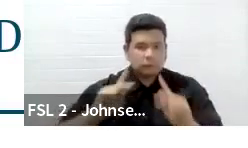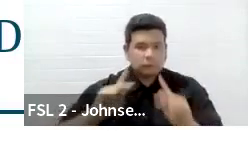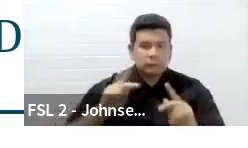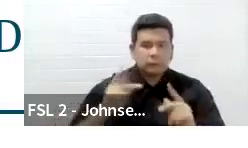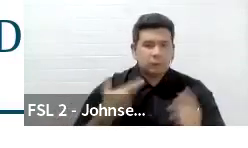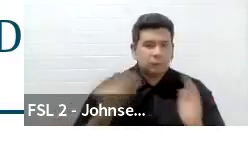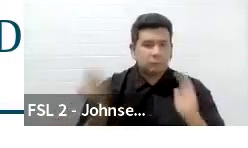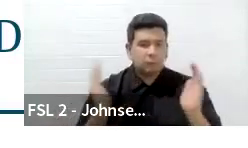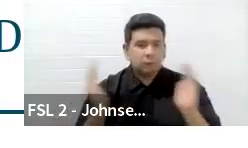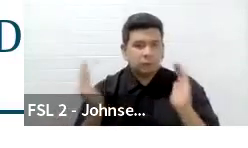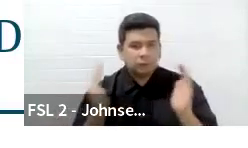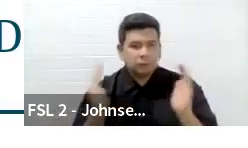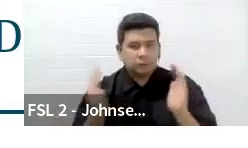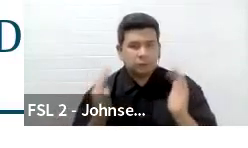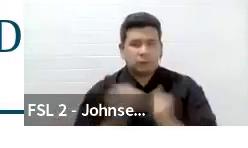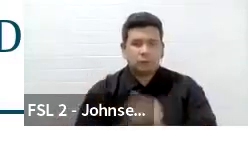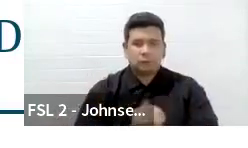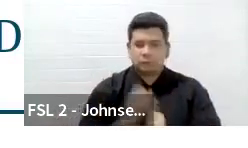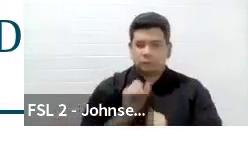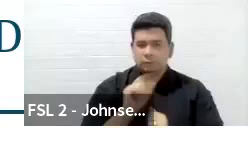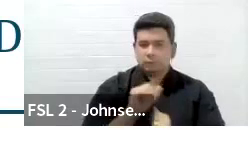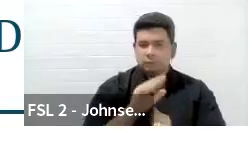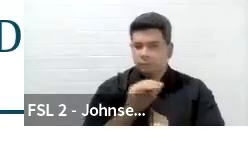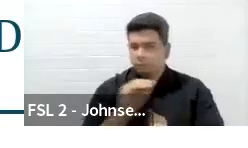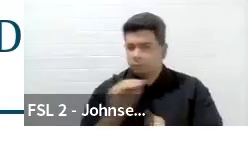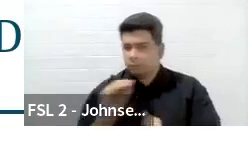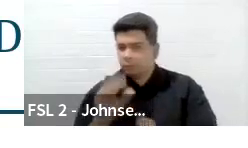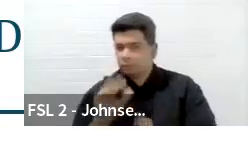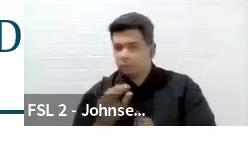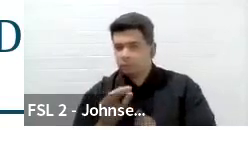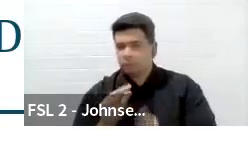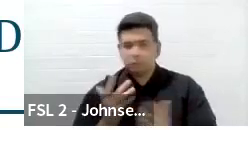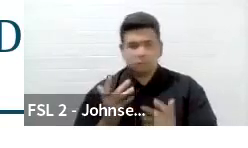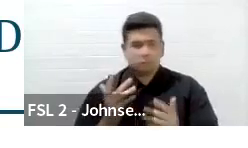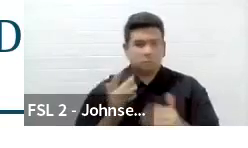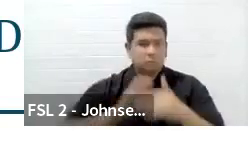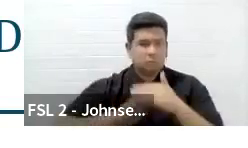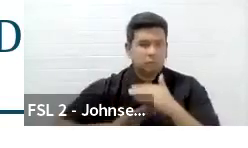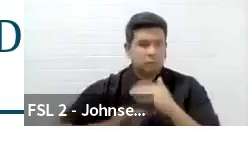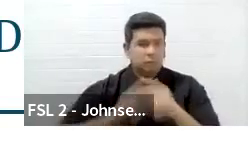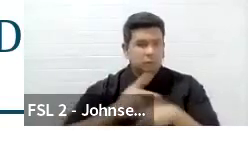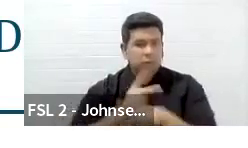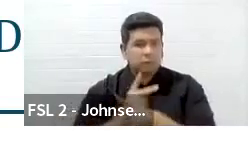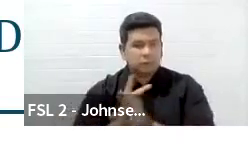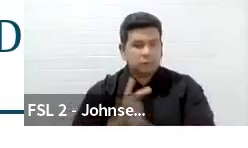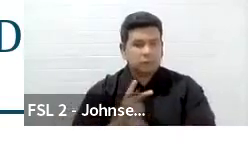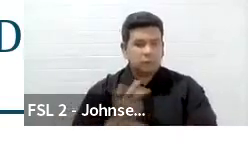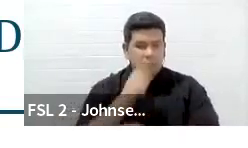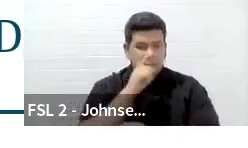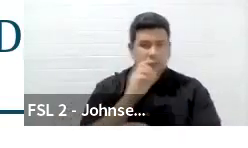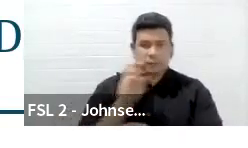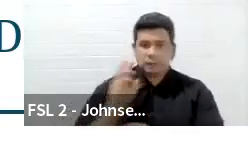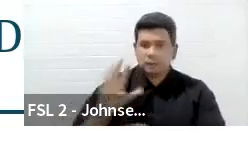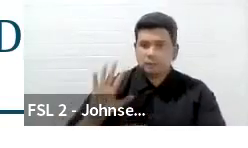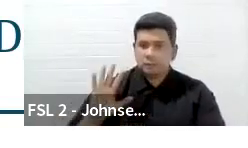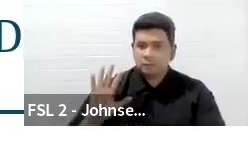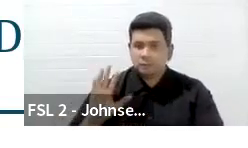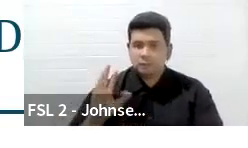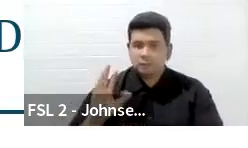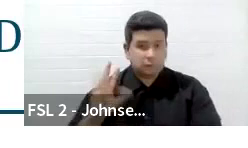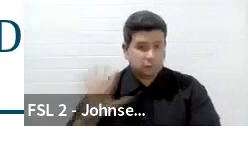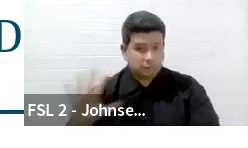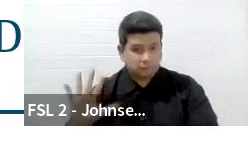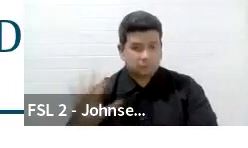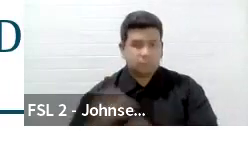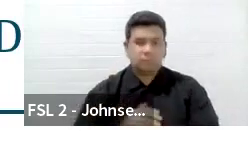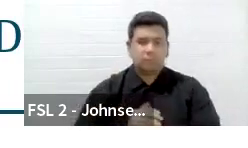the population less than 15 all over the population in the productive ages 15 to 65. That's one of the indicators we